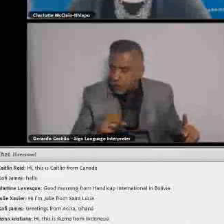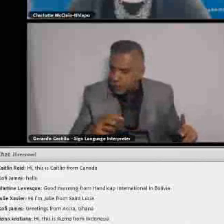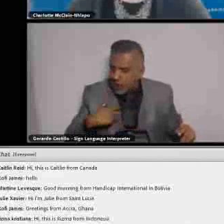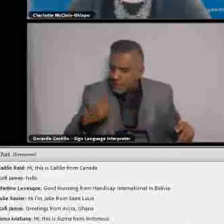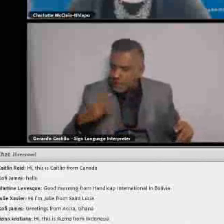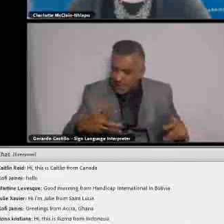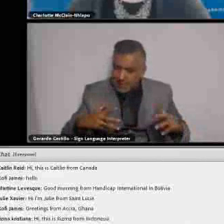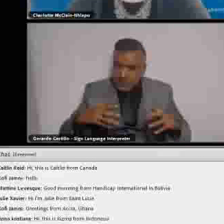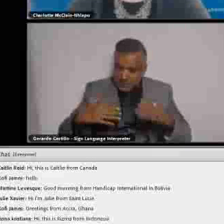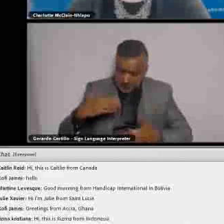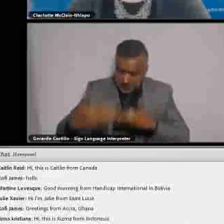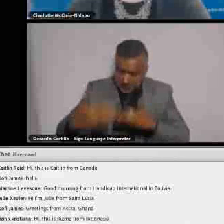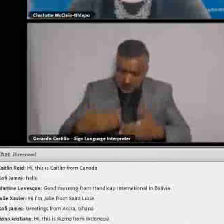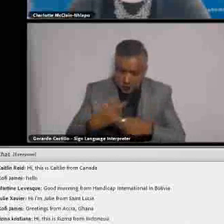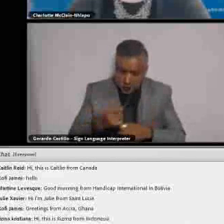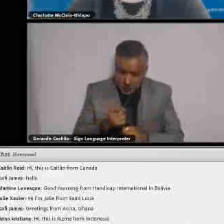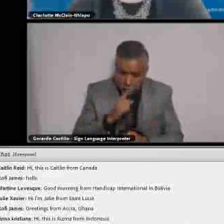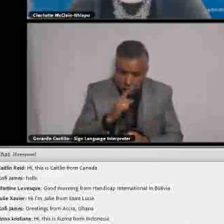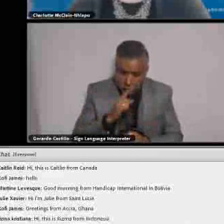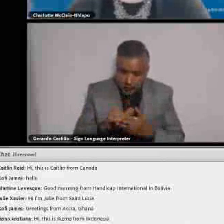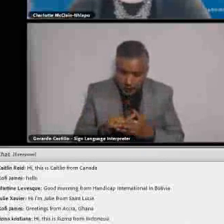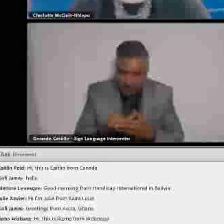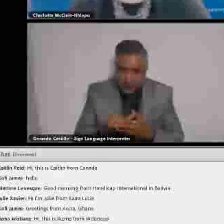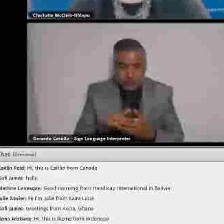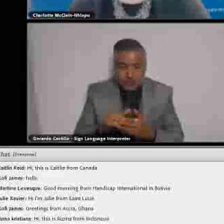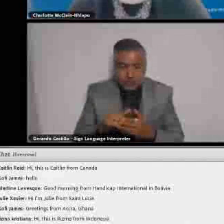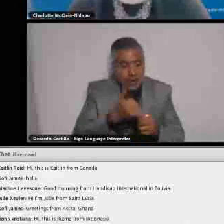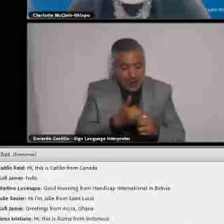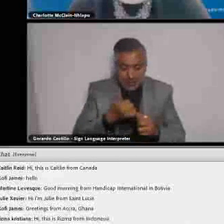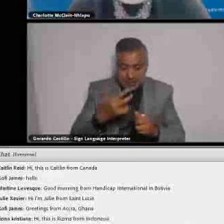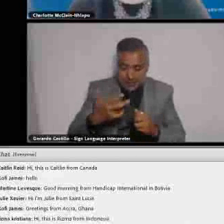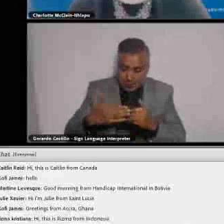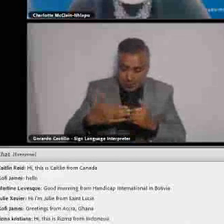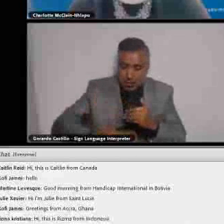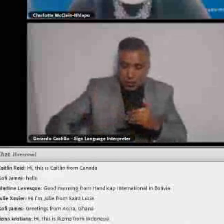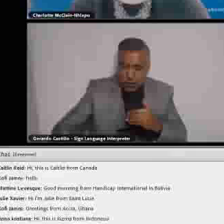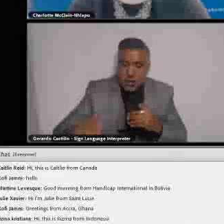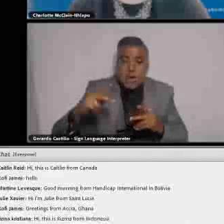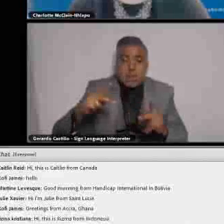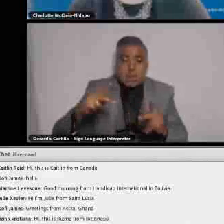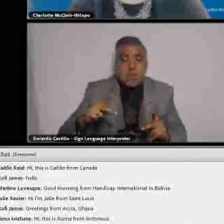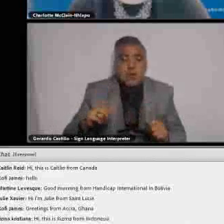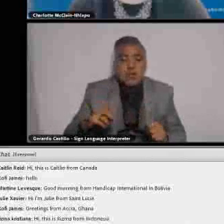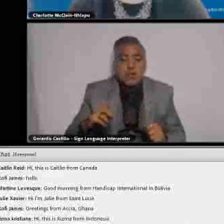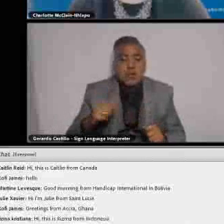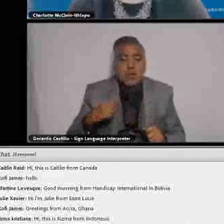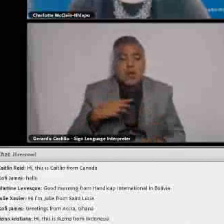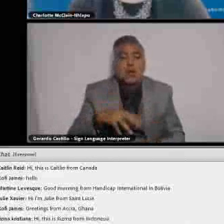that at every step along the way that persons with disabilities were included.